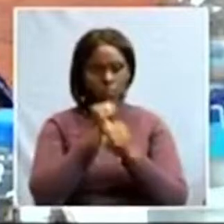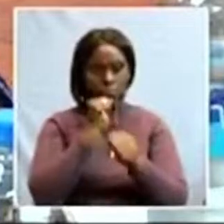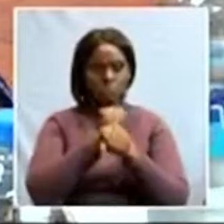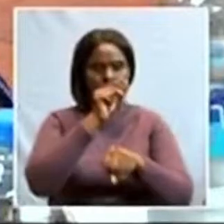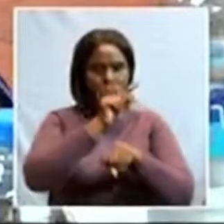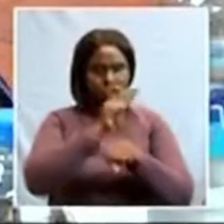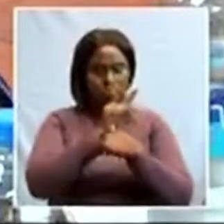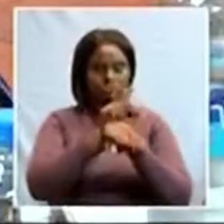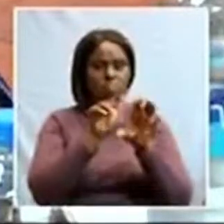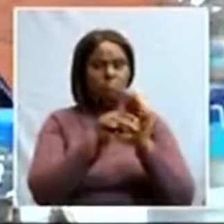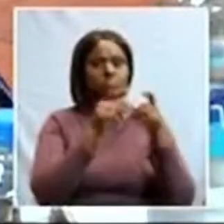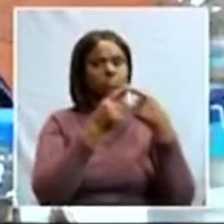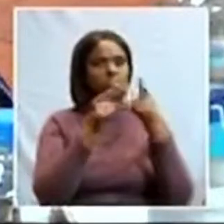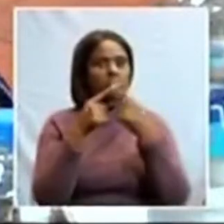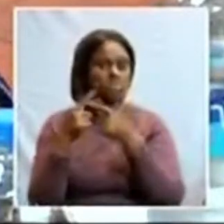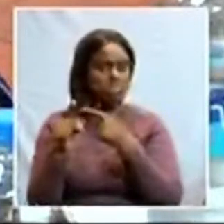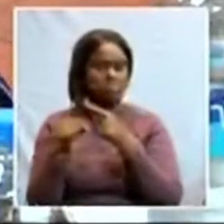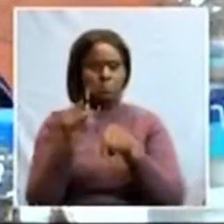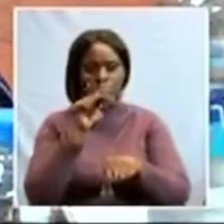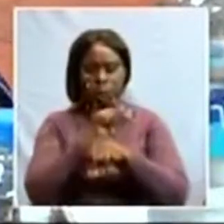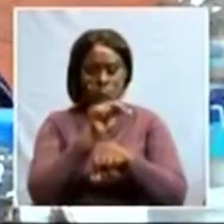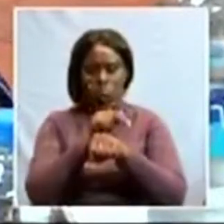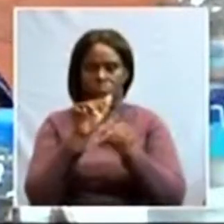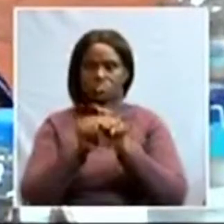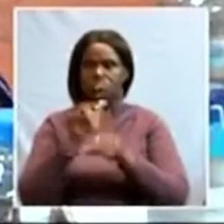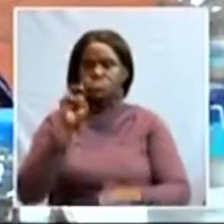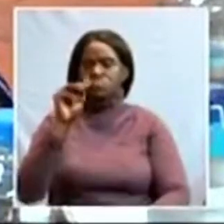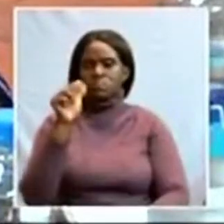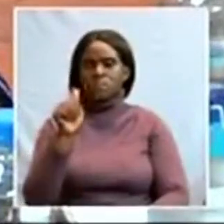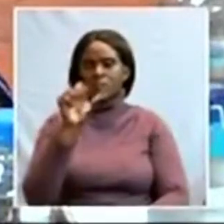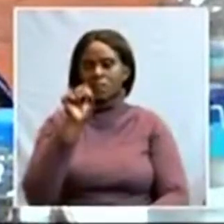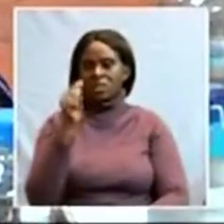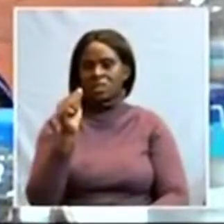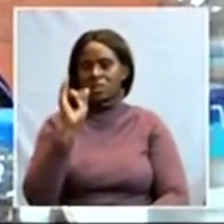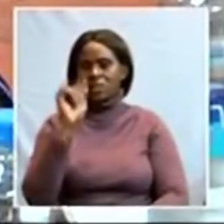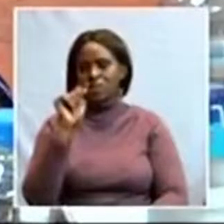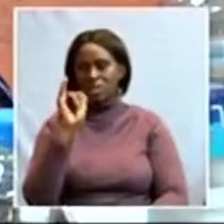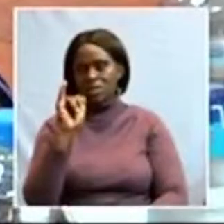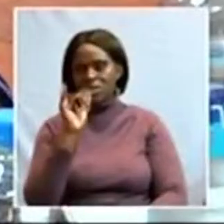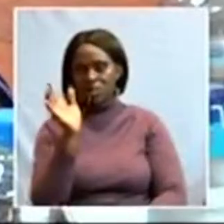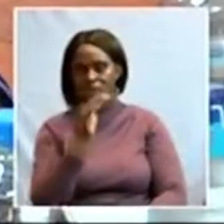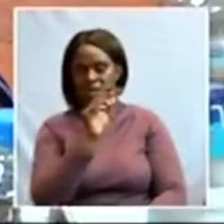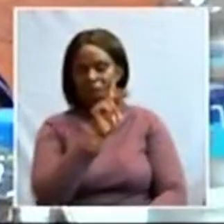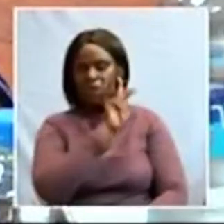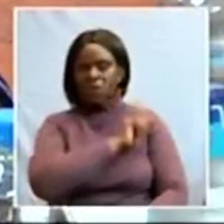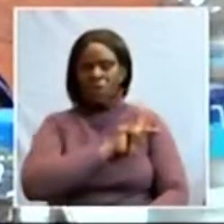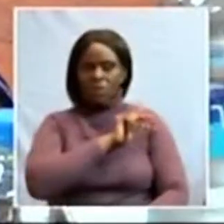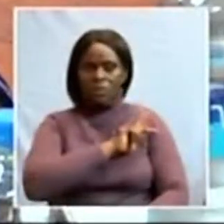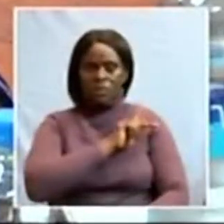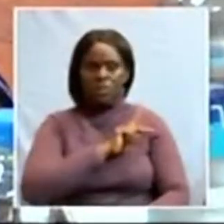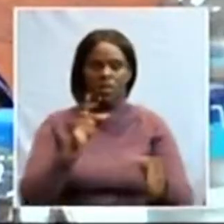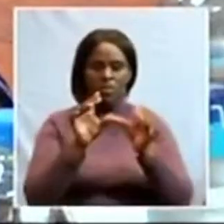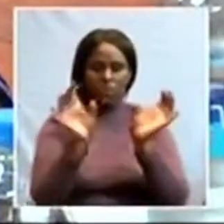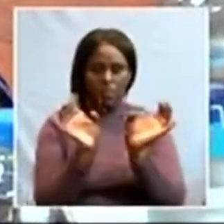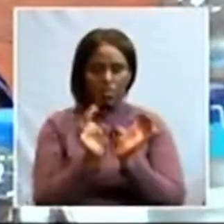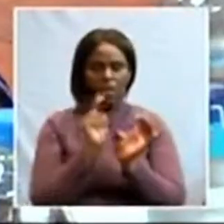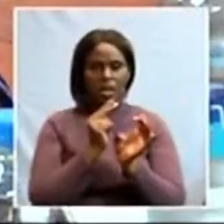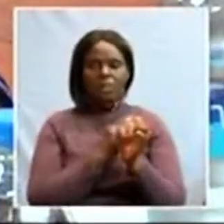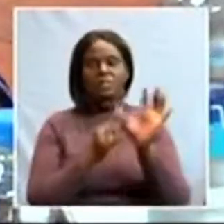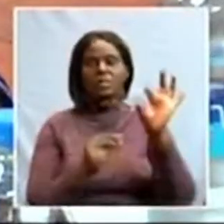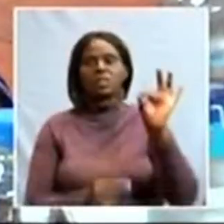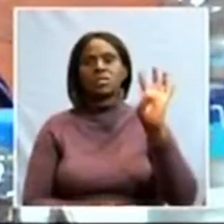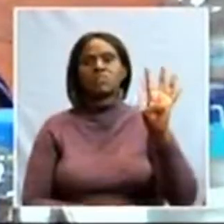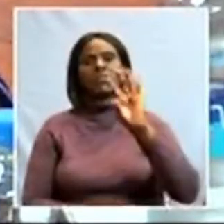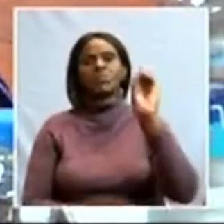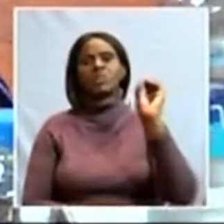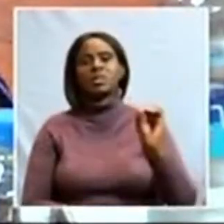in various projects in Masaiti and Kafulafuta constituencies. On this one we scored